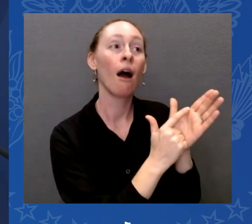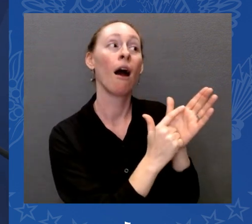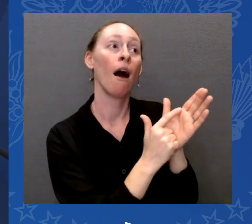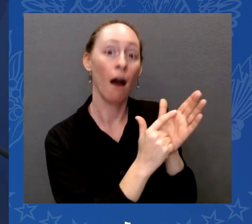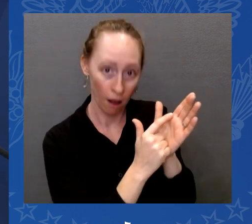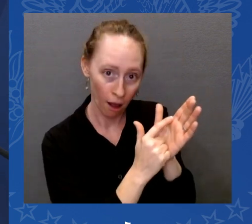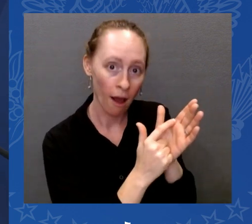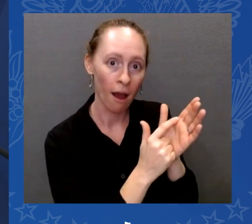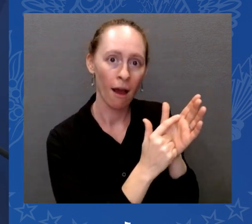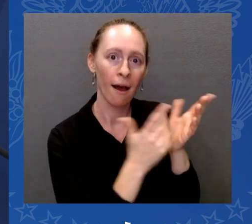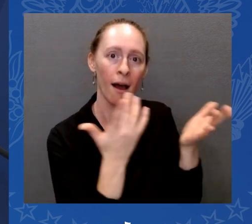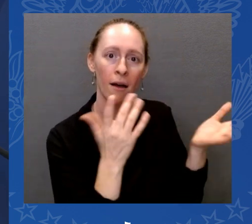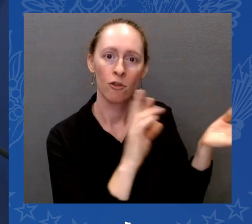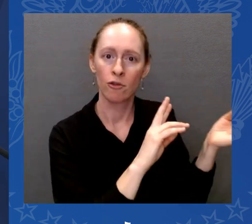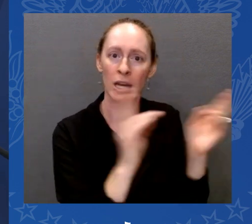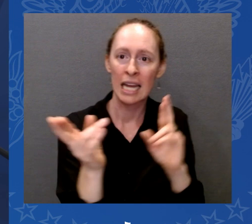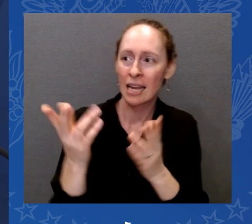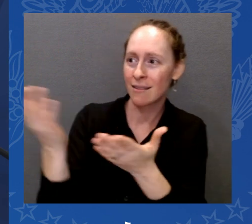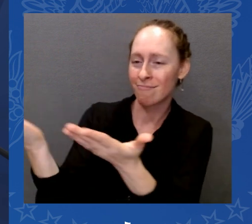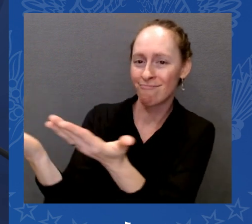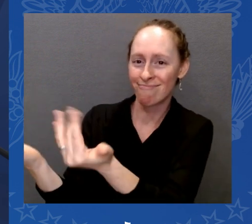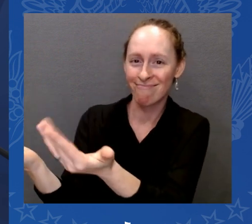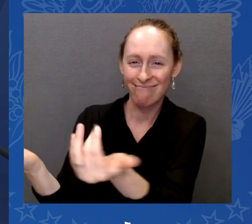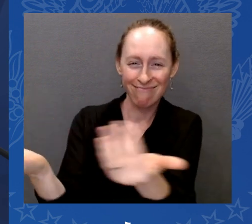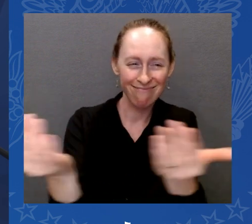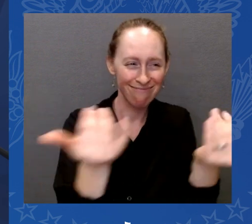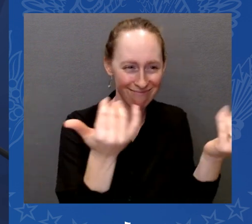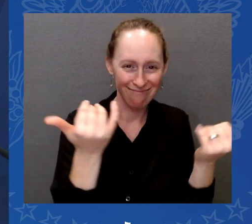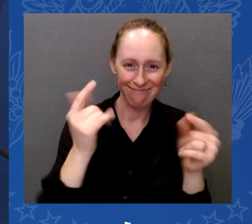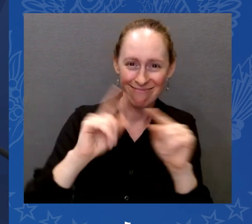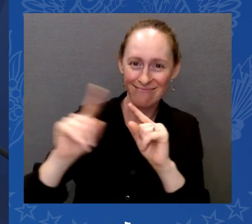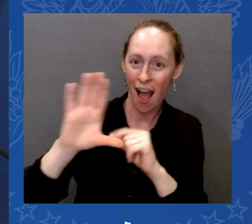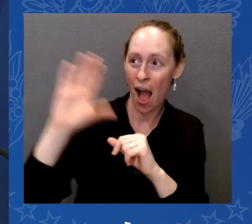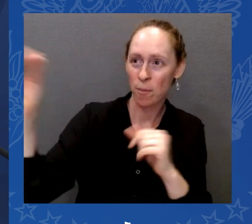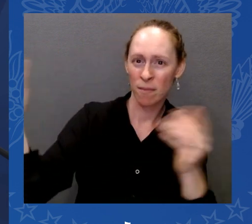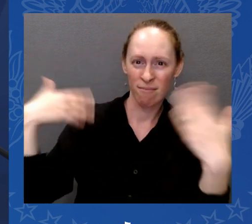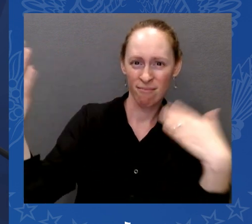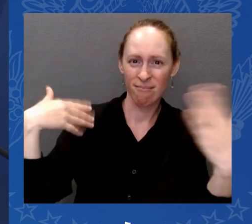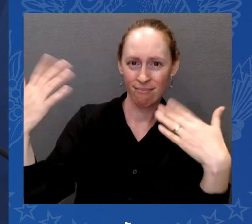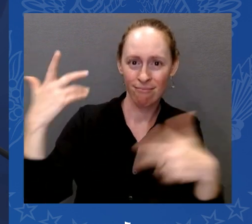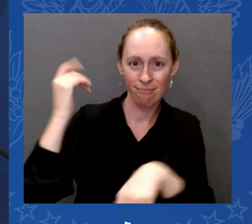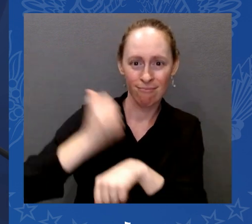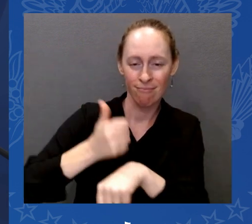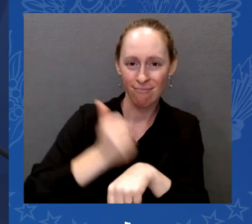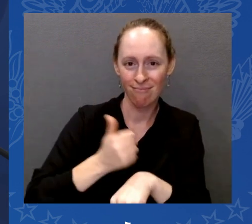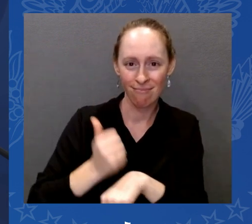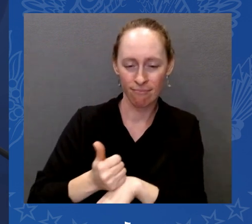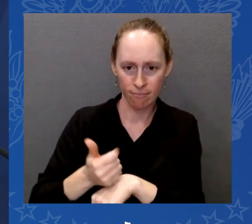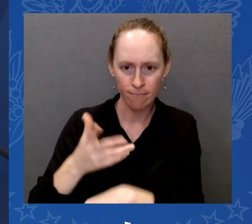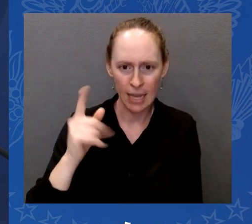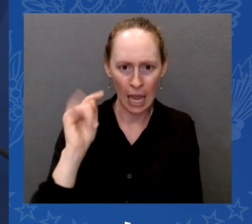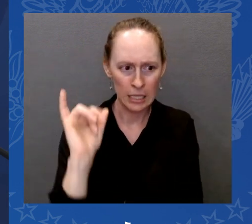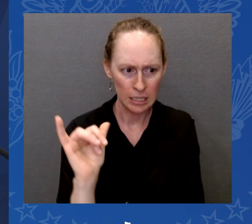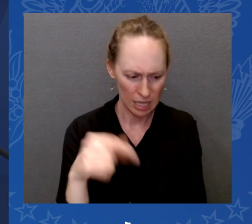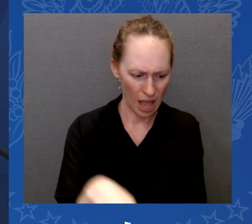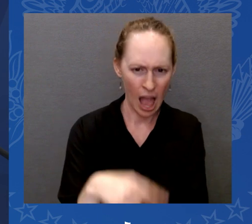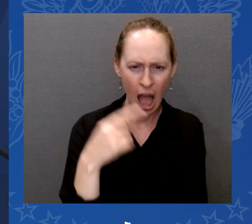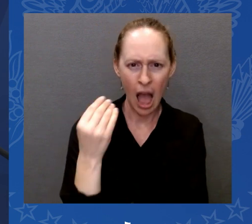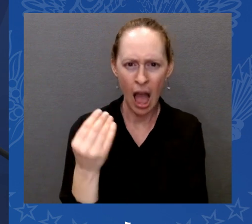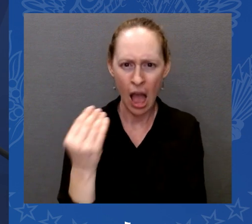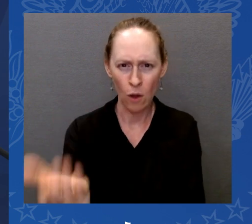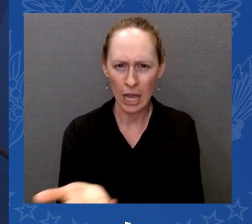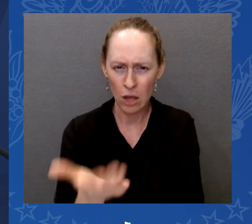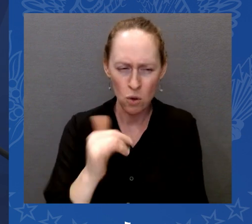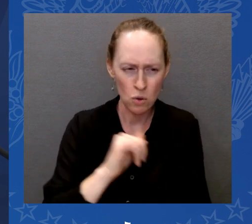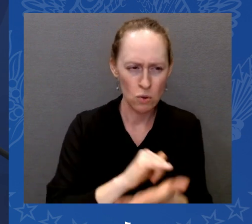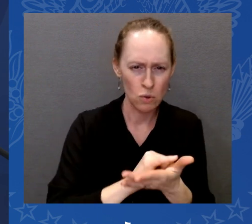countries, build the industry here in the United States. But what would lead them to New York? Because everybody's saying, oh, it's not the place you want to